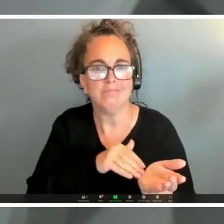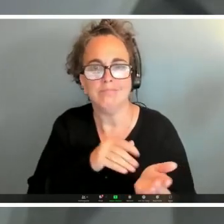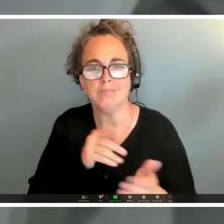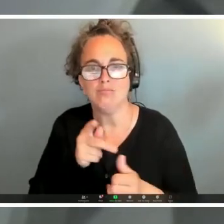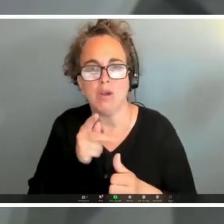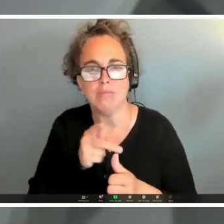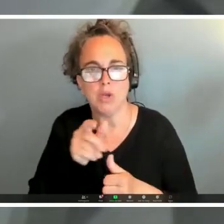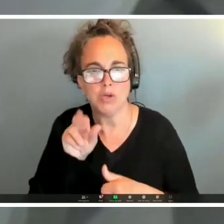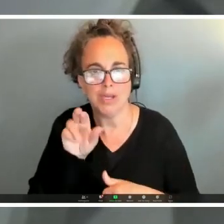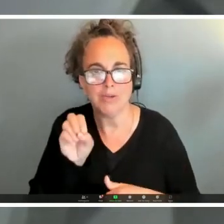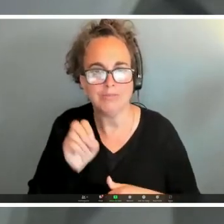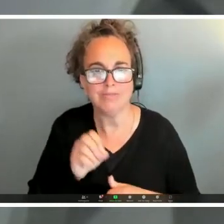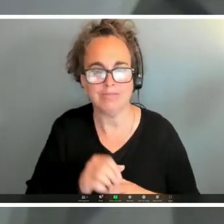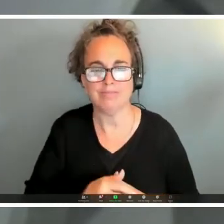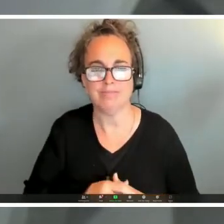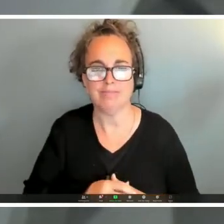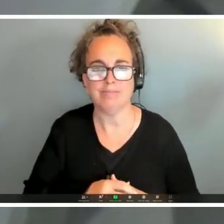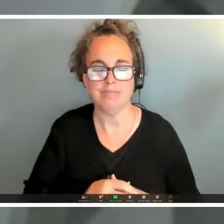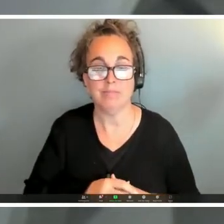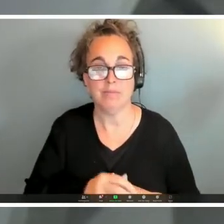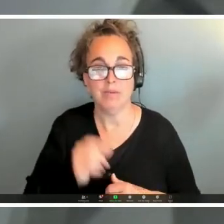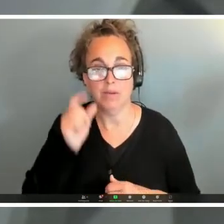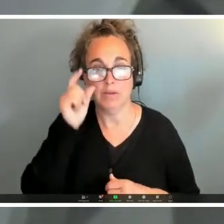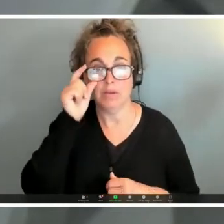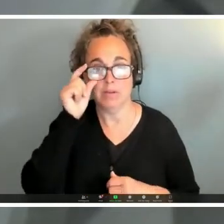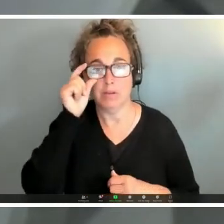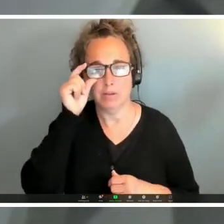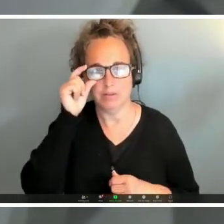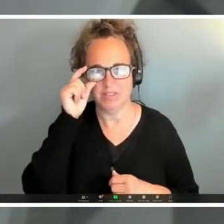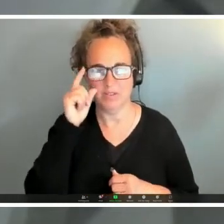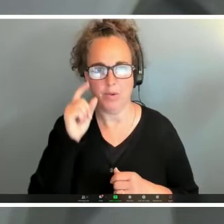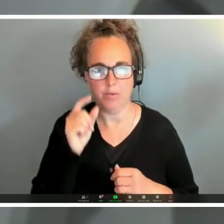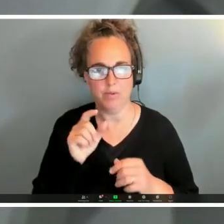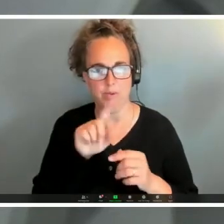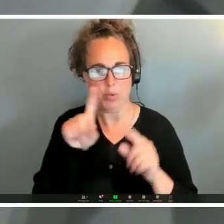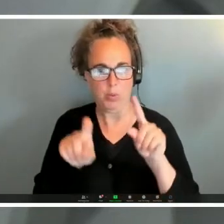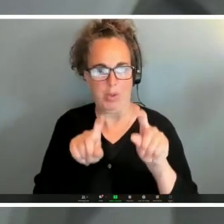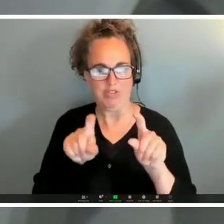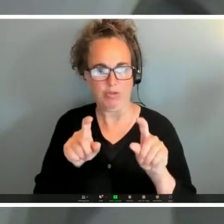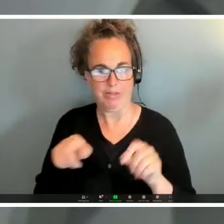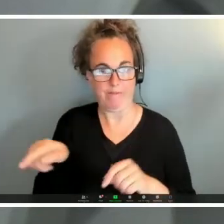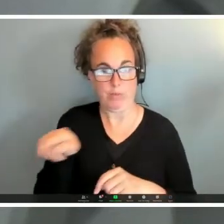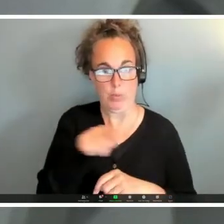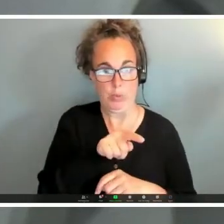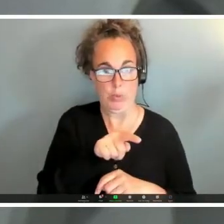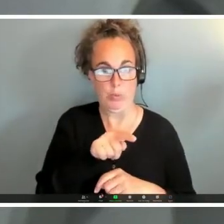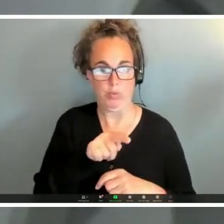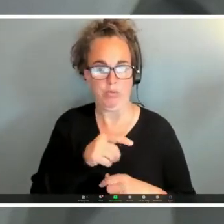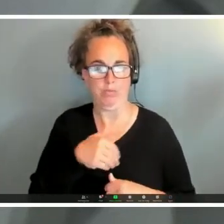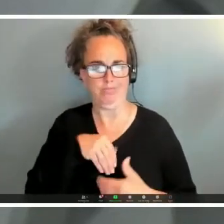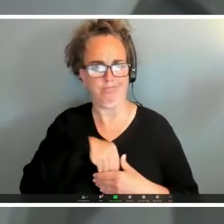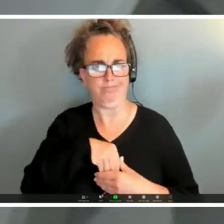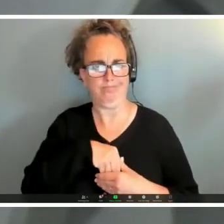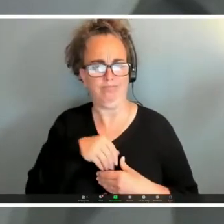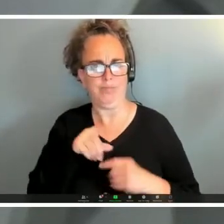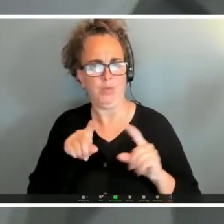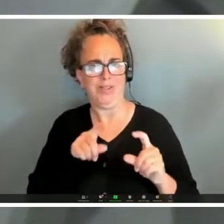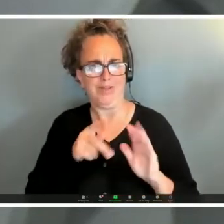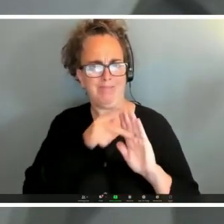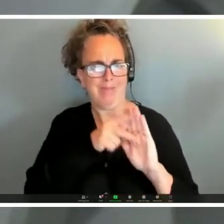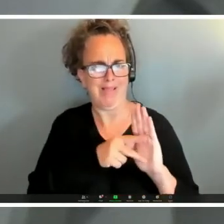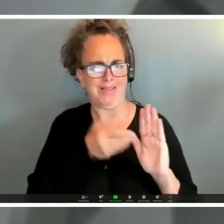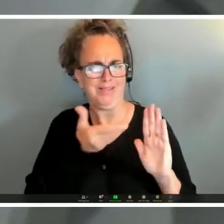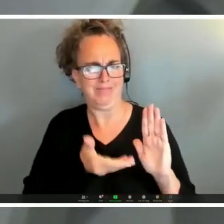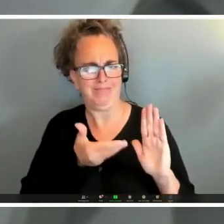care. So I think the question for all of you today is what are the policies? How can we